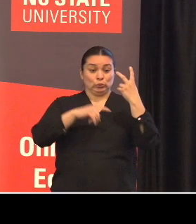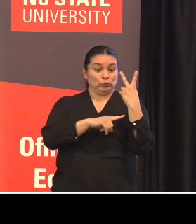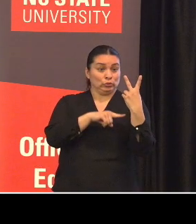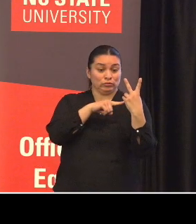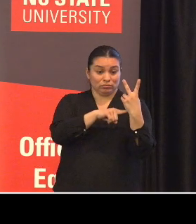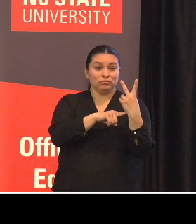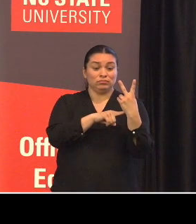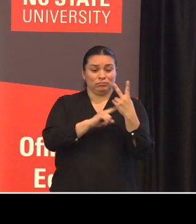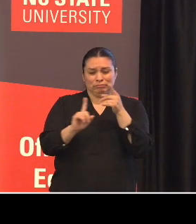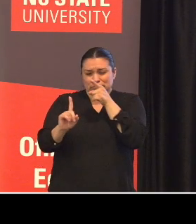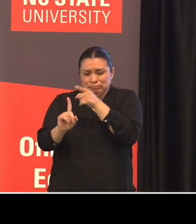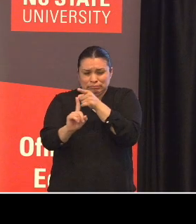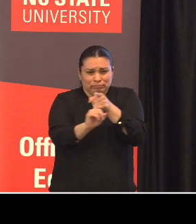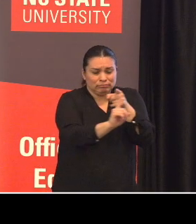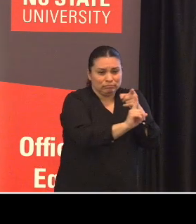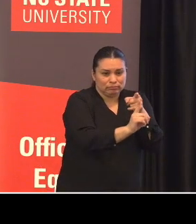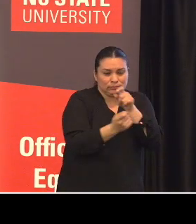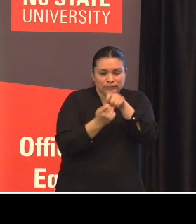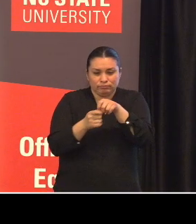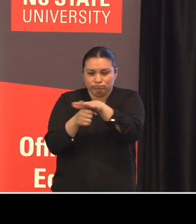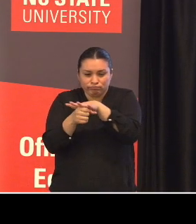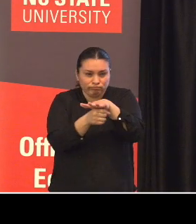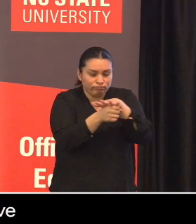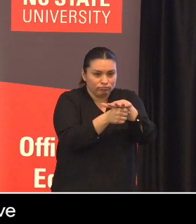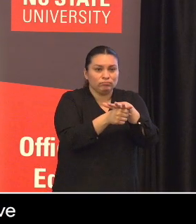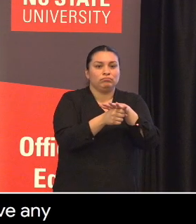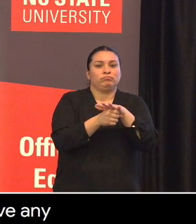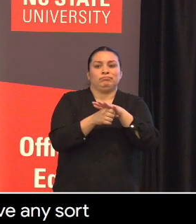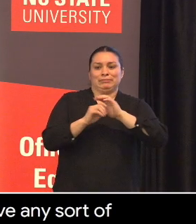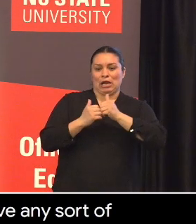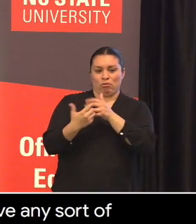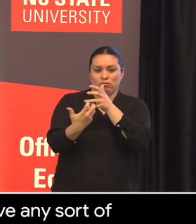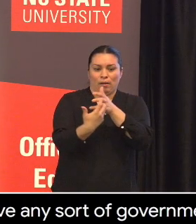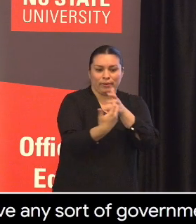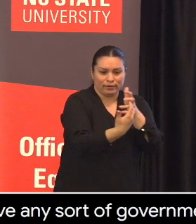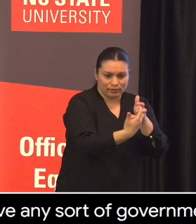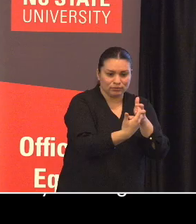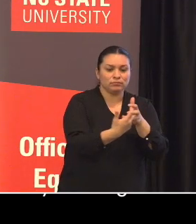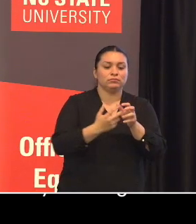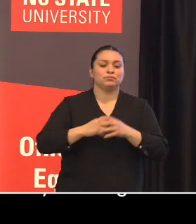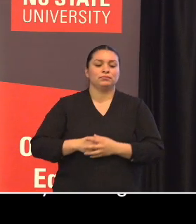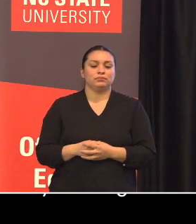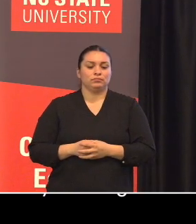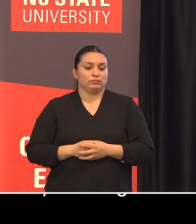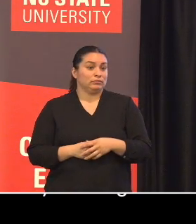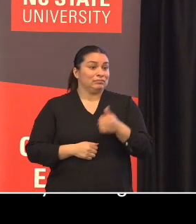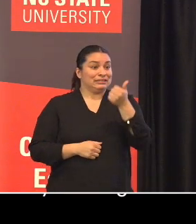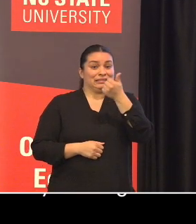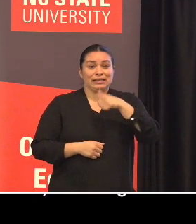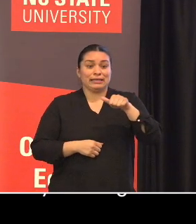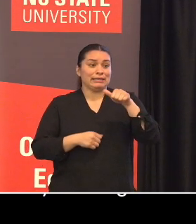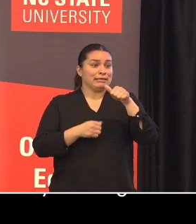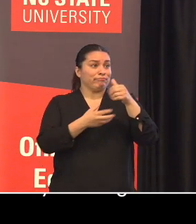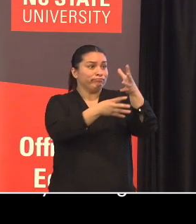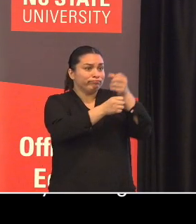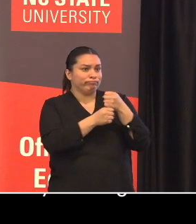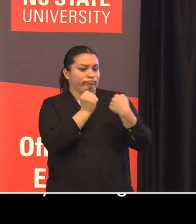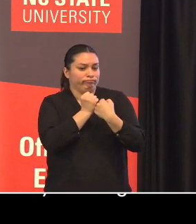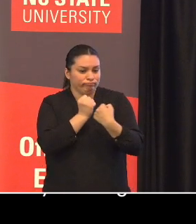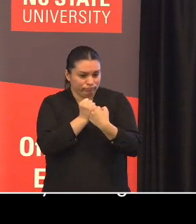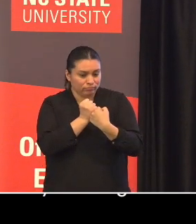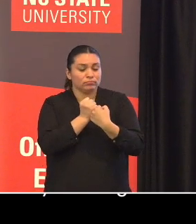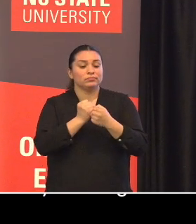public accommodation. So areas that receive any sort of government funding, like public universities